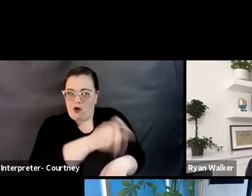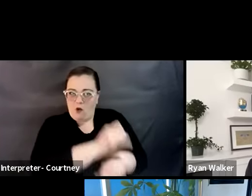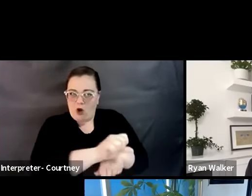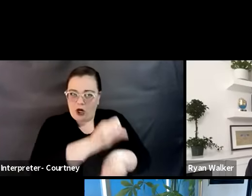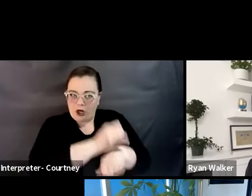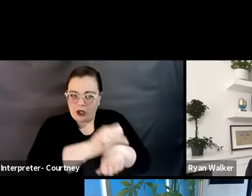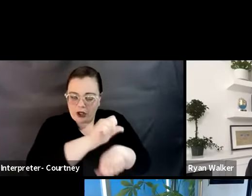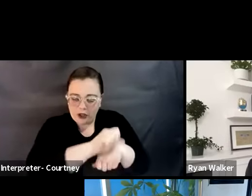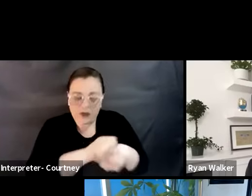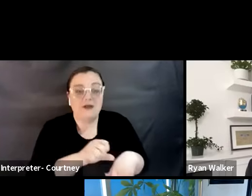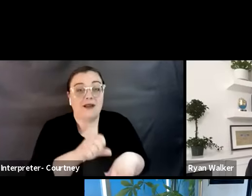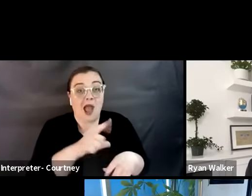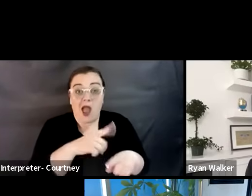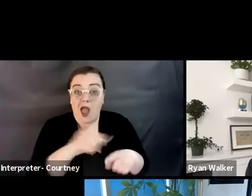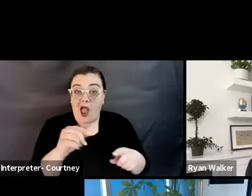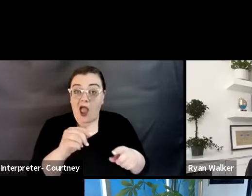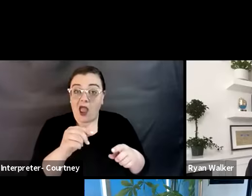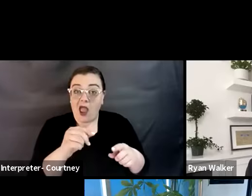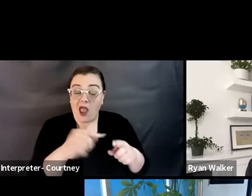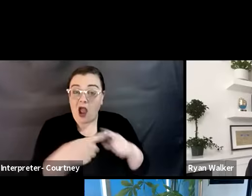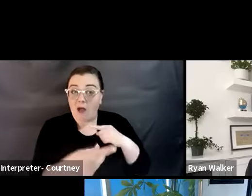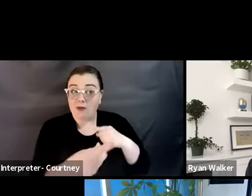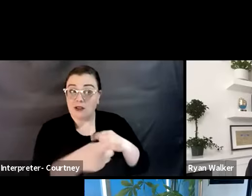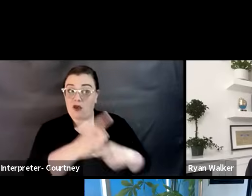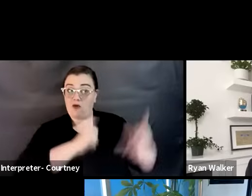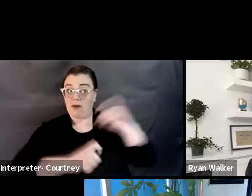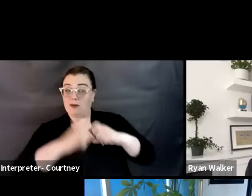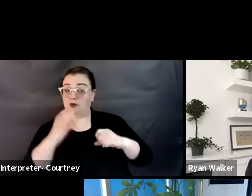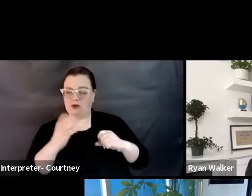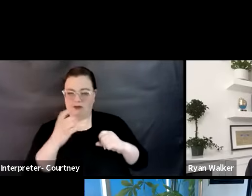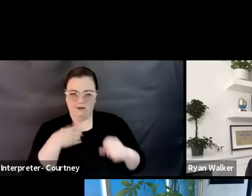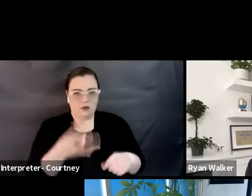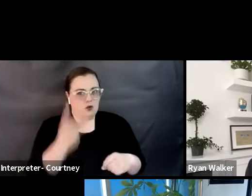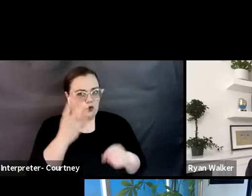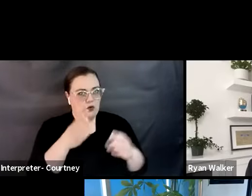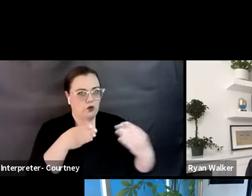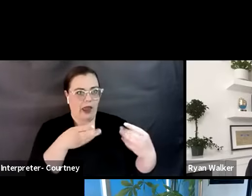doing, and vice versa. It becomes a very two-way relationship.